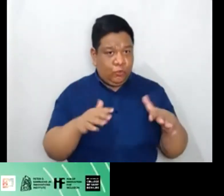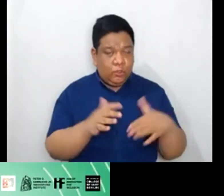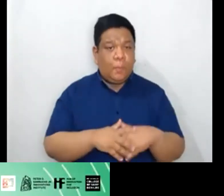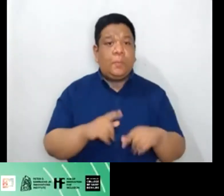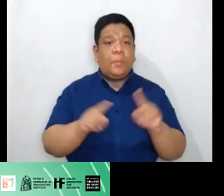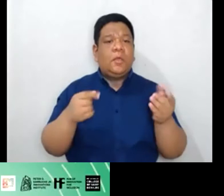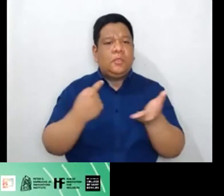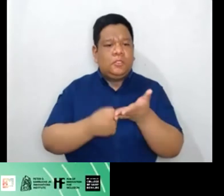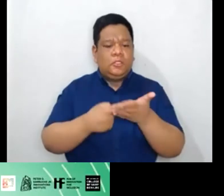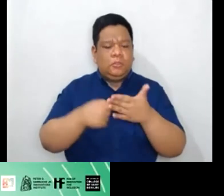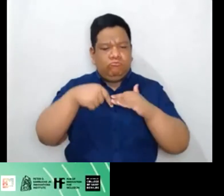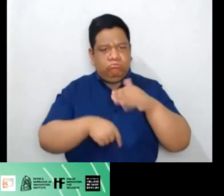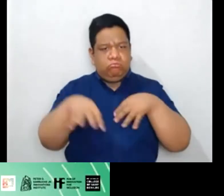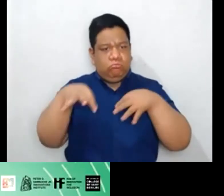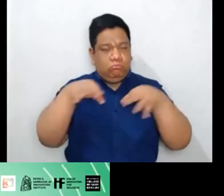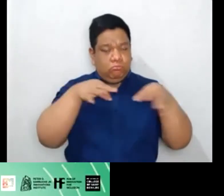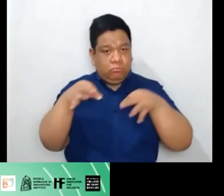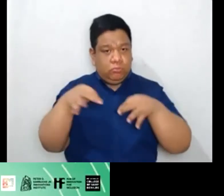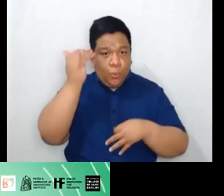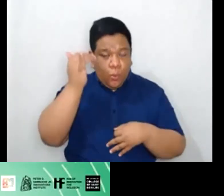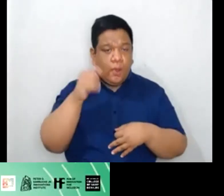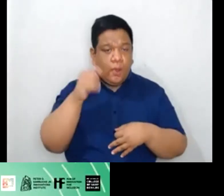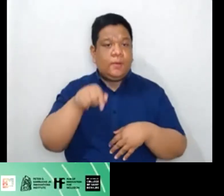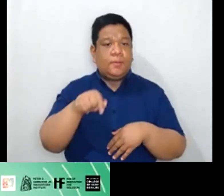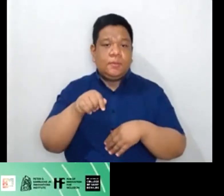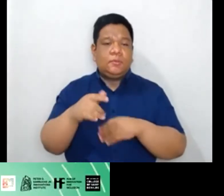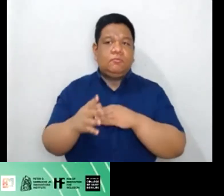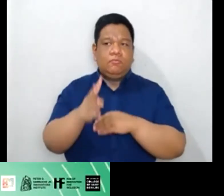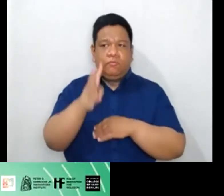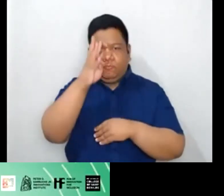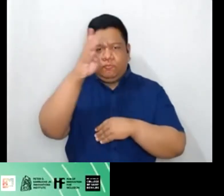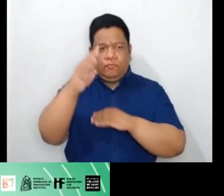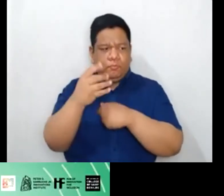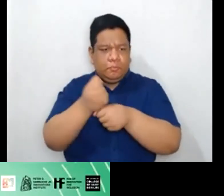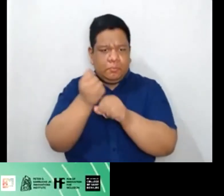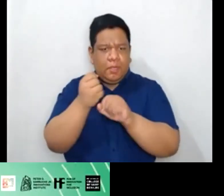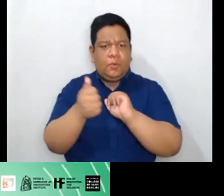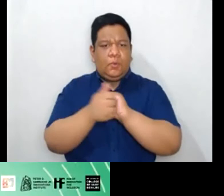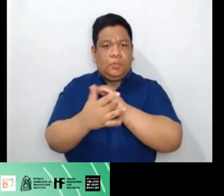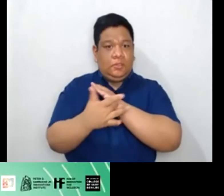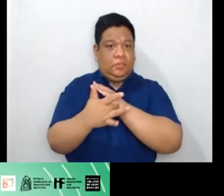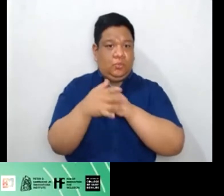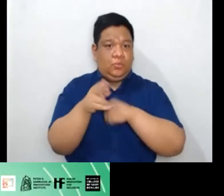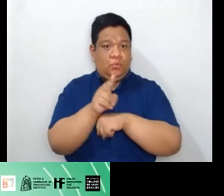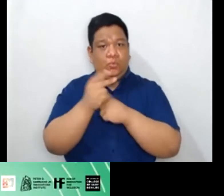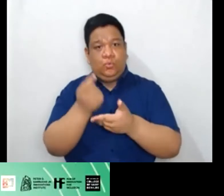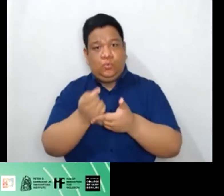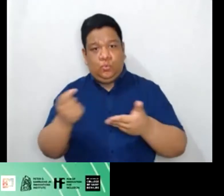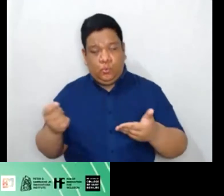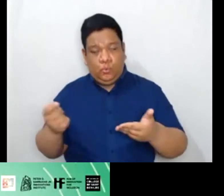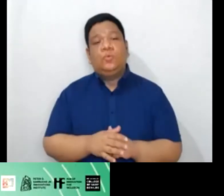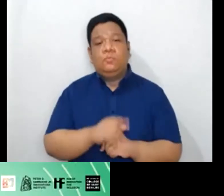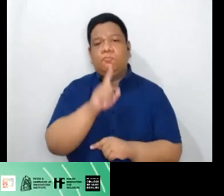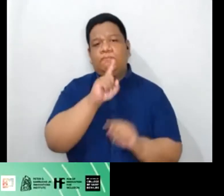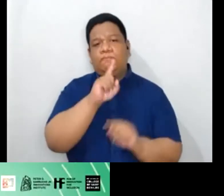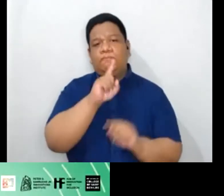discuss a lot more, because when it comes to digital fabrication or making things with digital tools, there are so many more ways that we